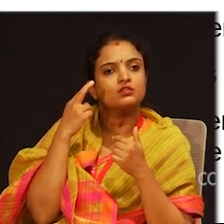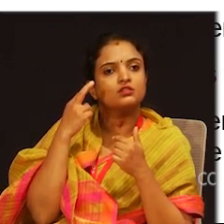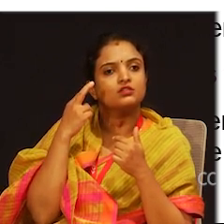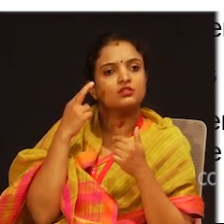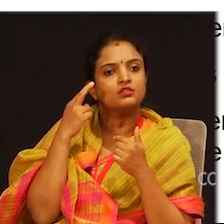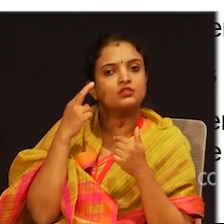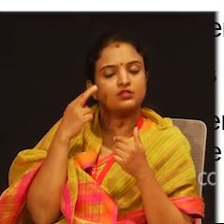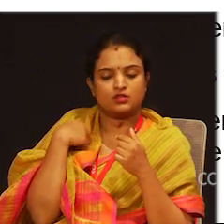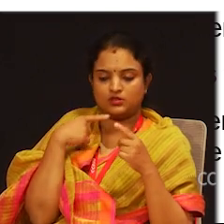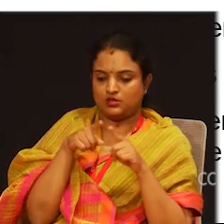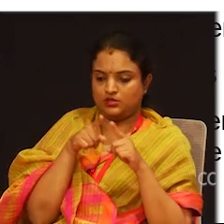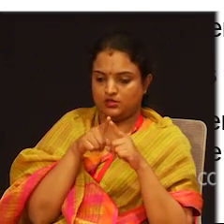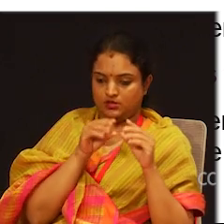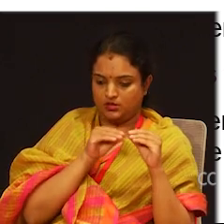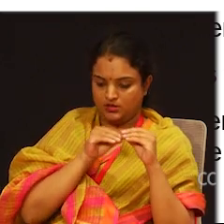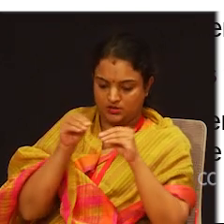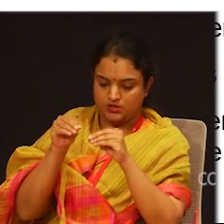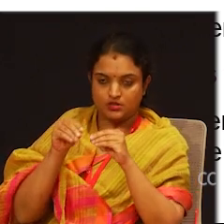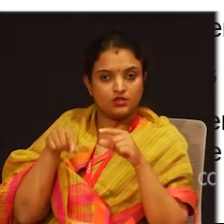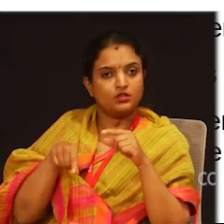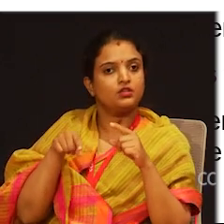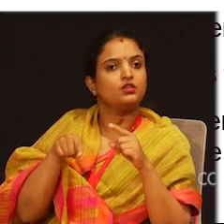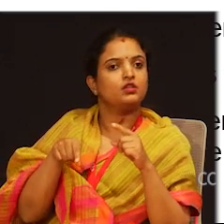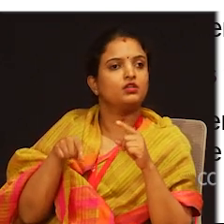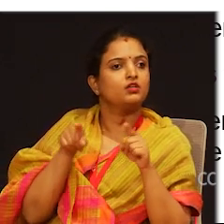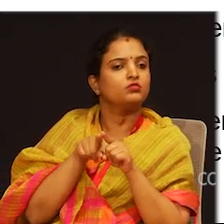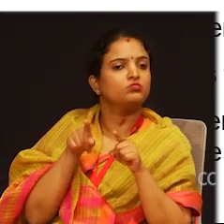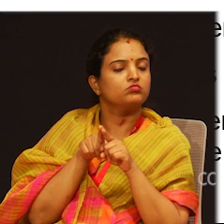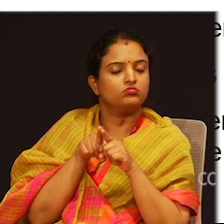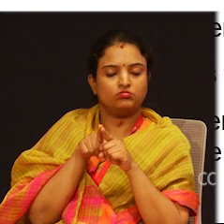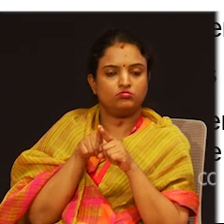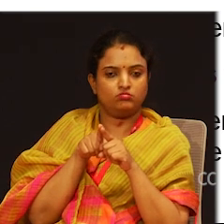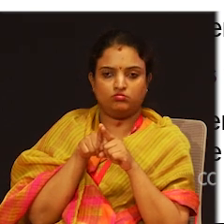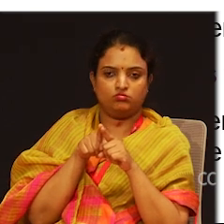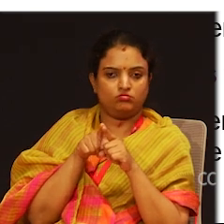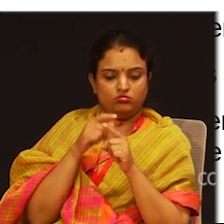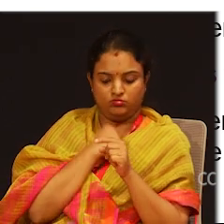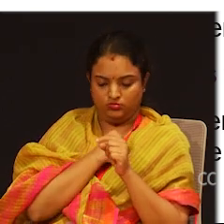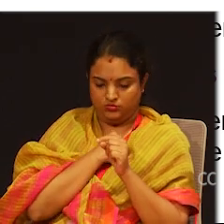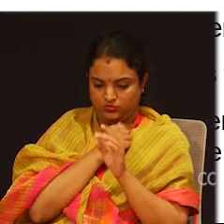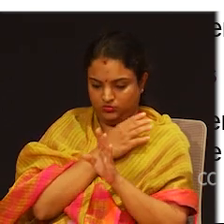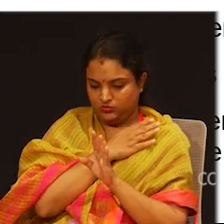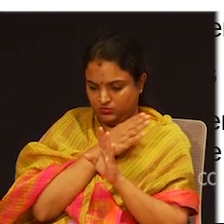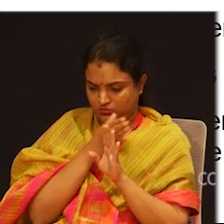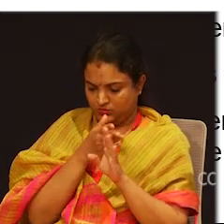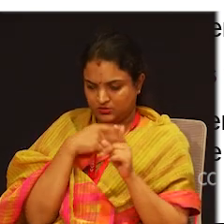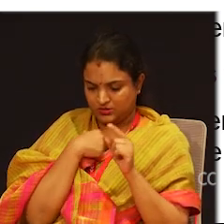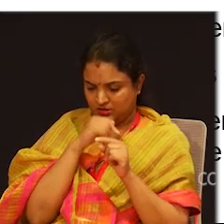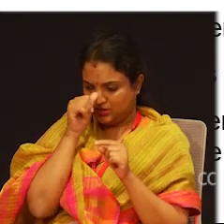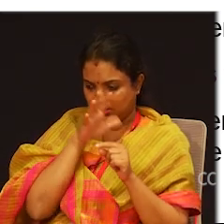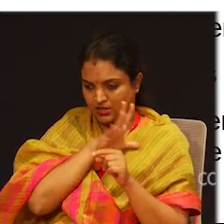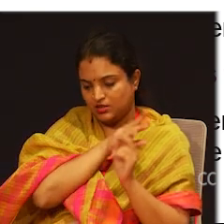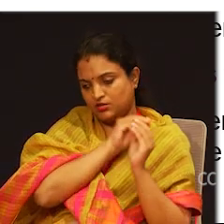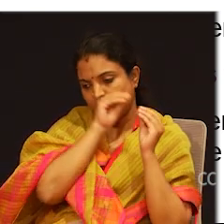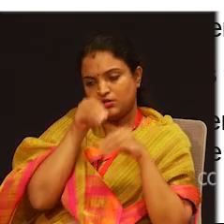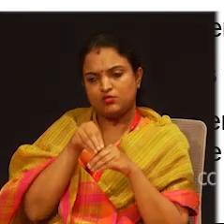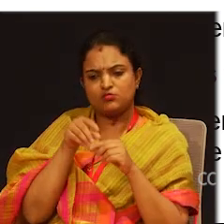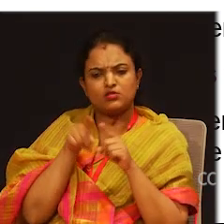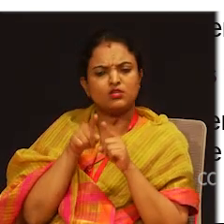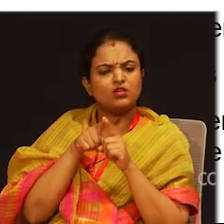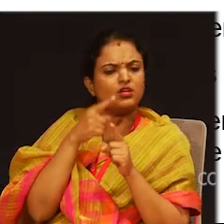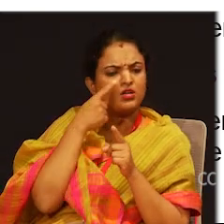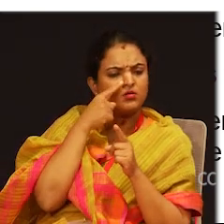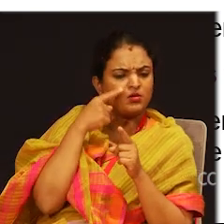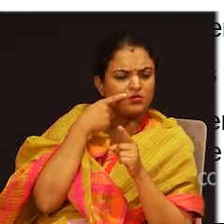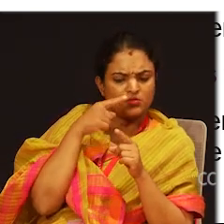move in my country, and I have done that for many, many years, Children, teachers, children, parents,